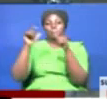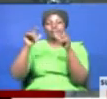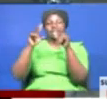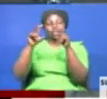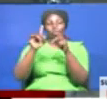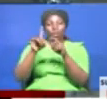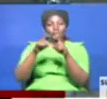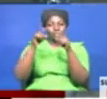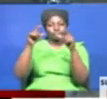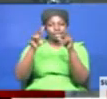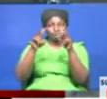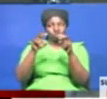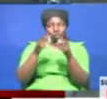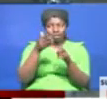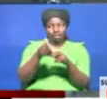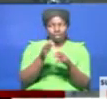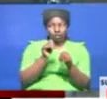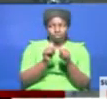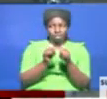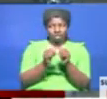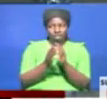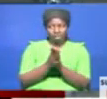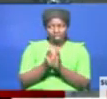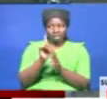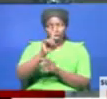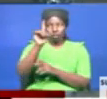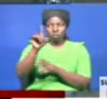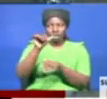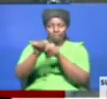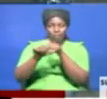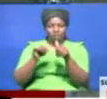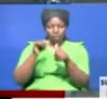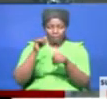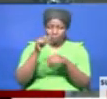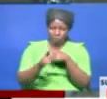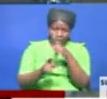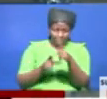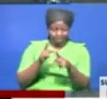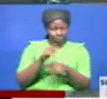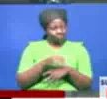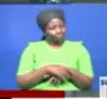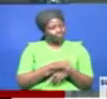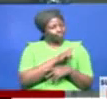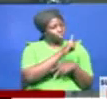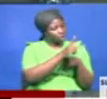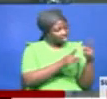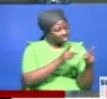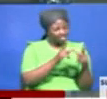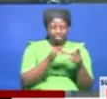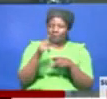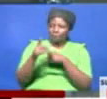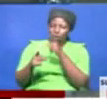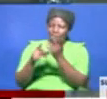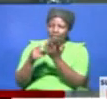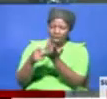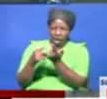issues therefore there is the question of process. The process of tallying, the process